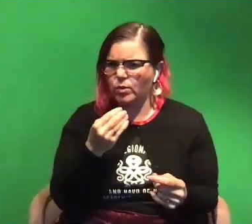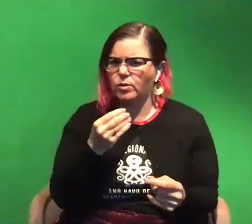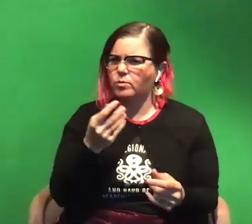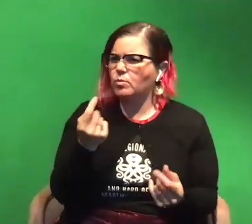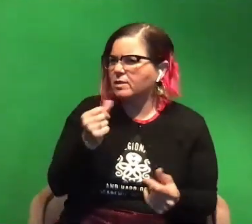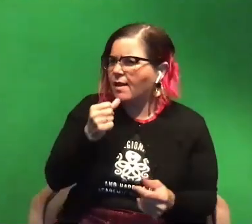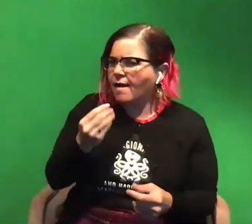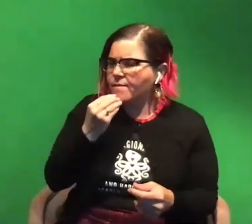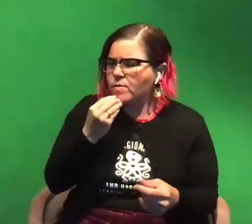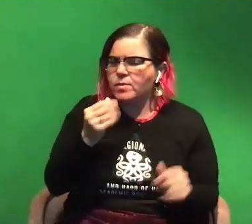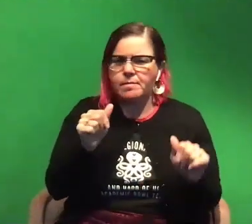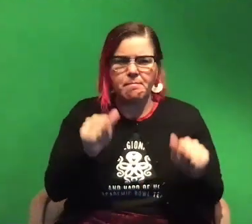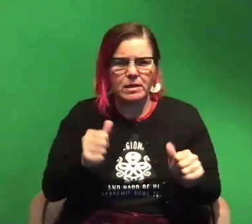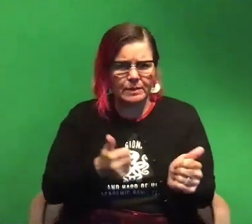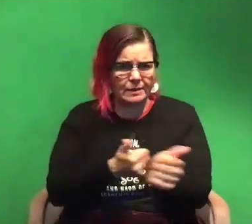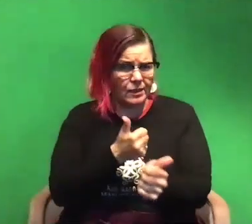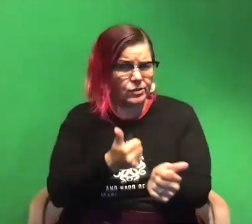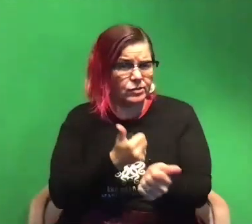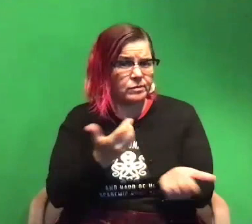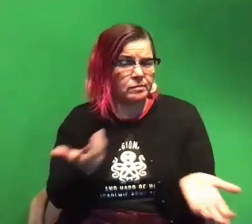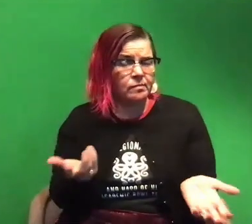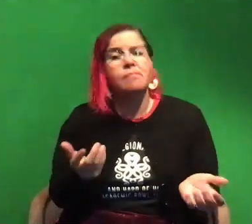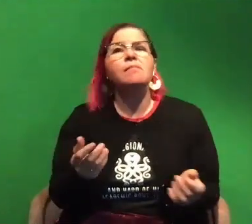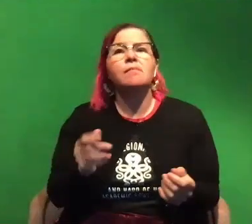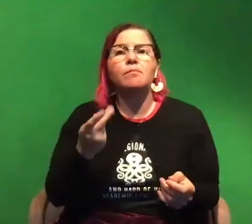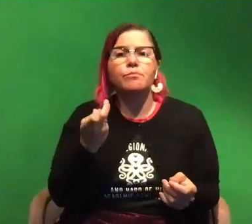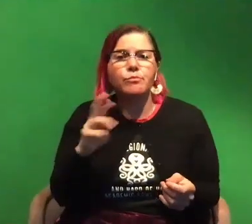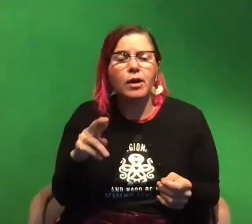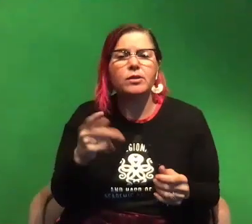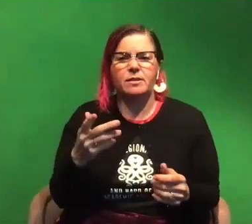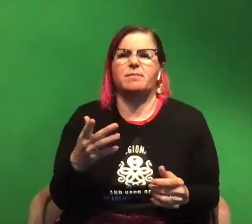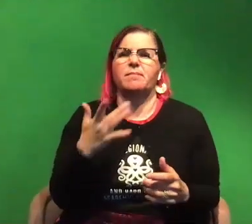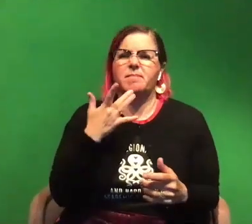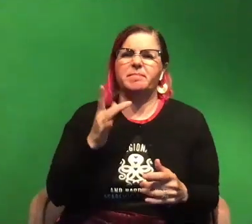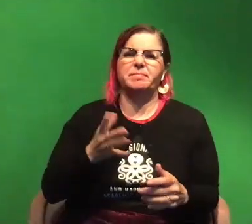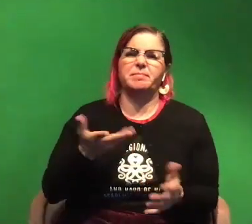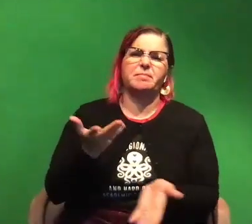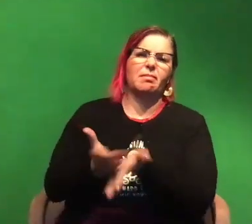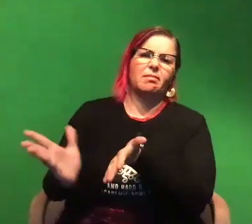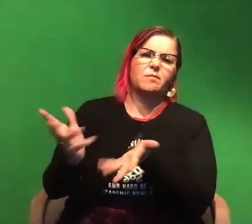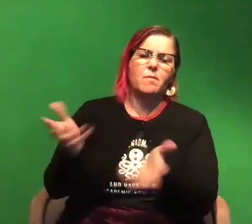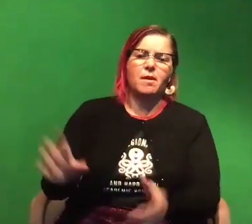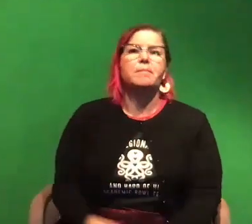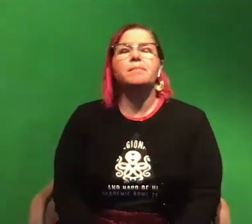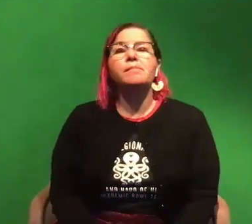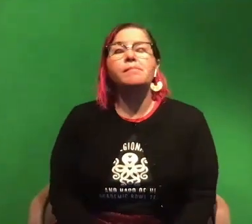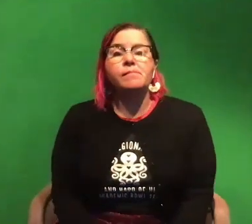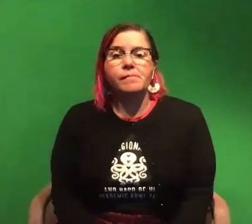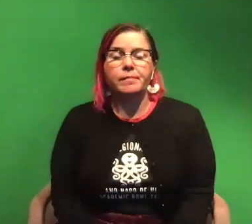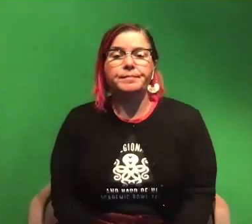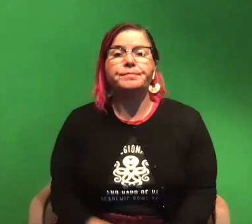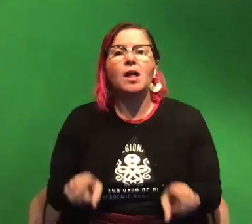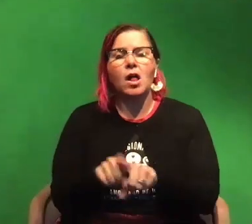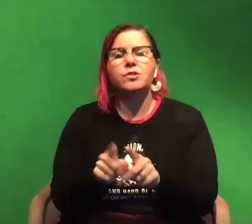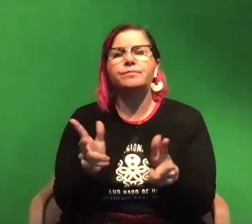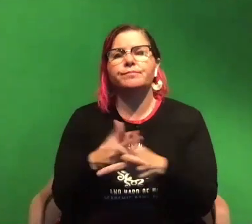is potentially dangerous, a predator or something distasteful that they don't want to interact with. And also in order to mate with one